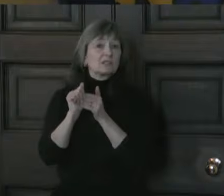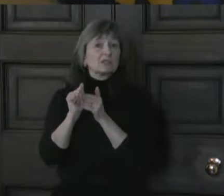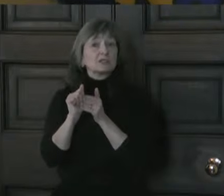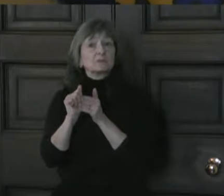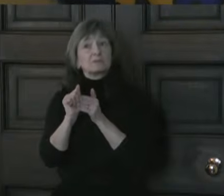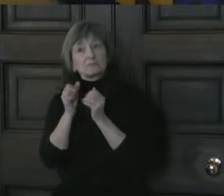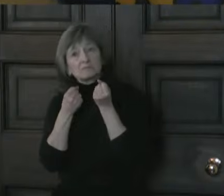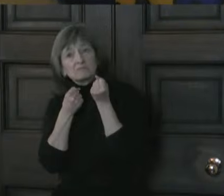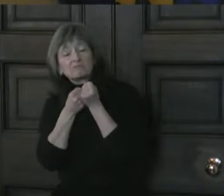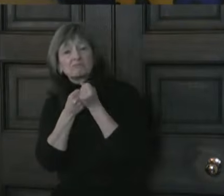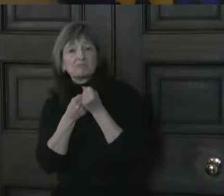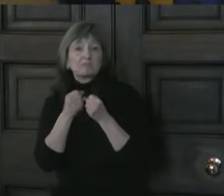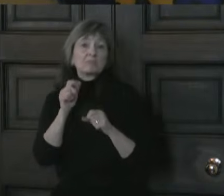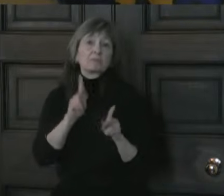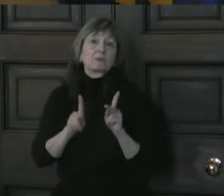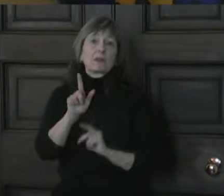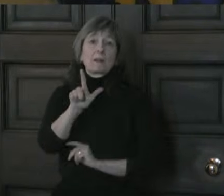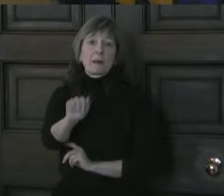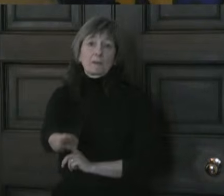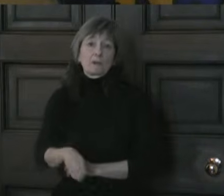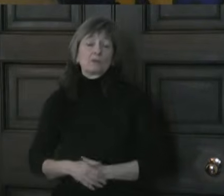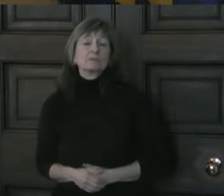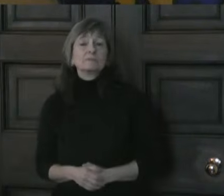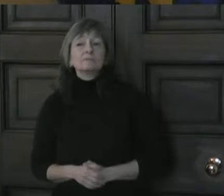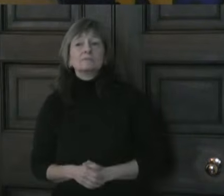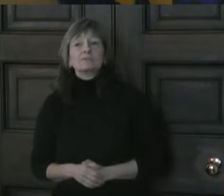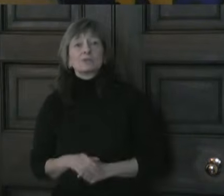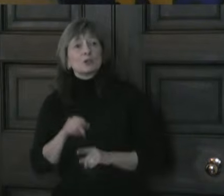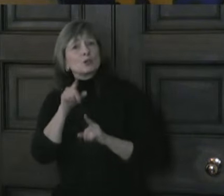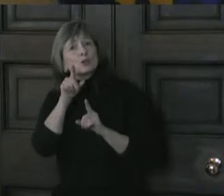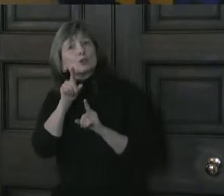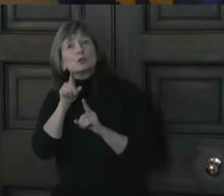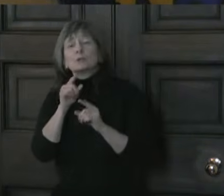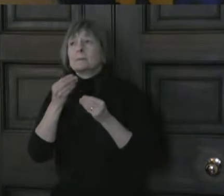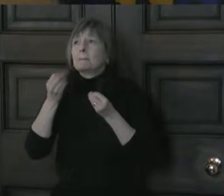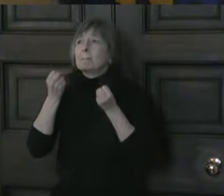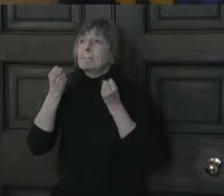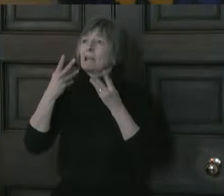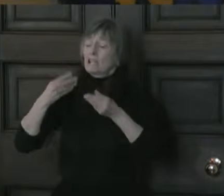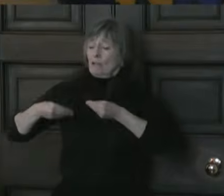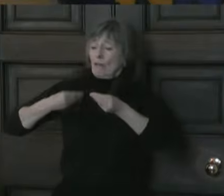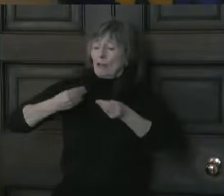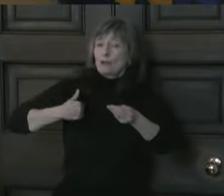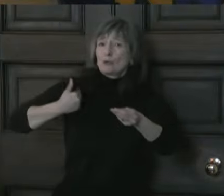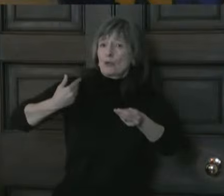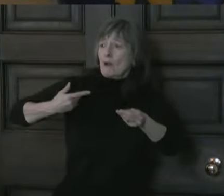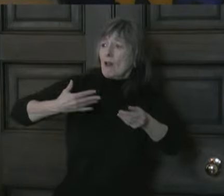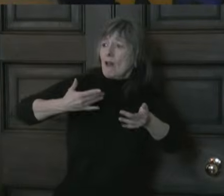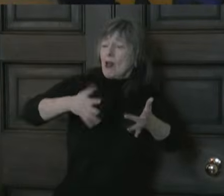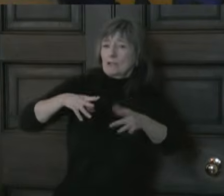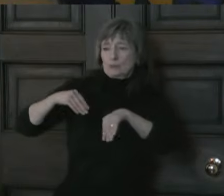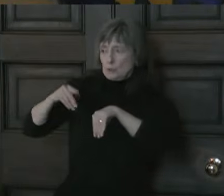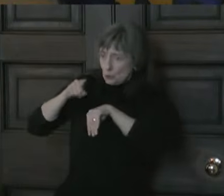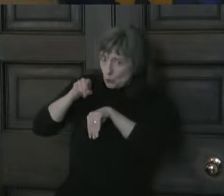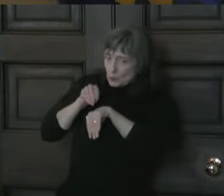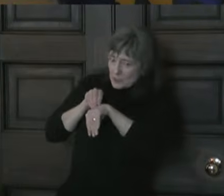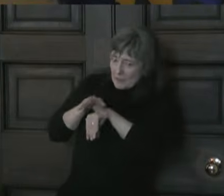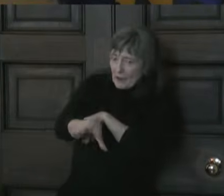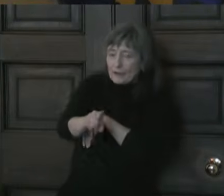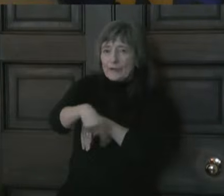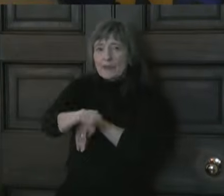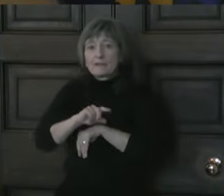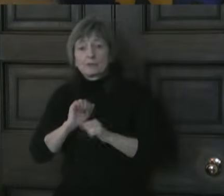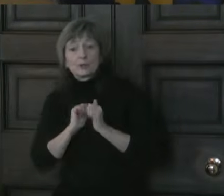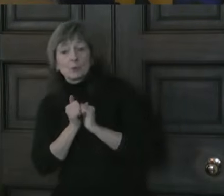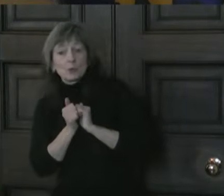of Labrador. You have shaped and inspired generations of youth and adults in sports,